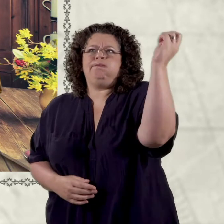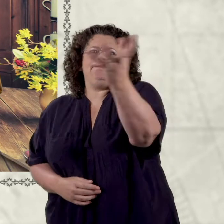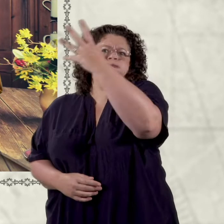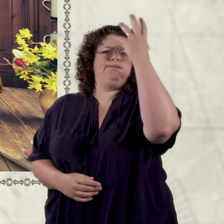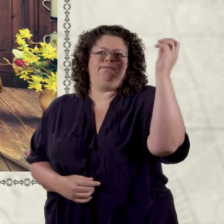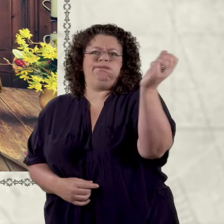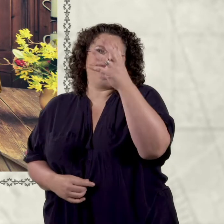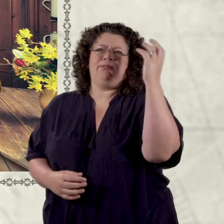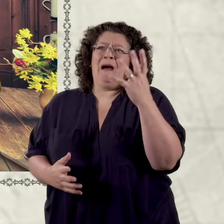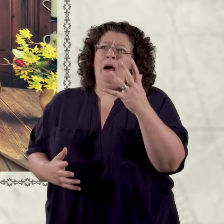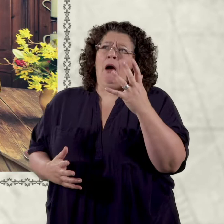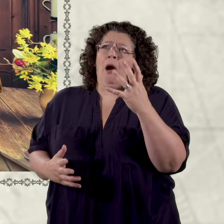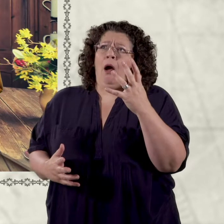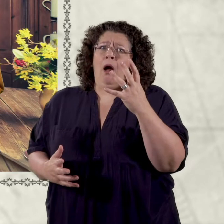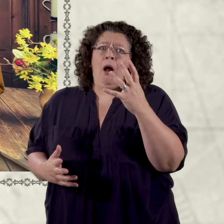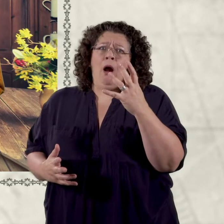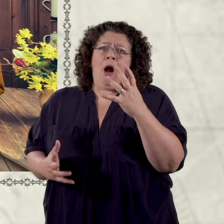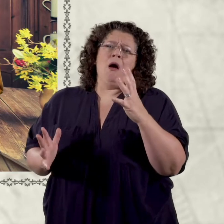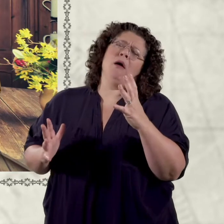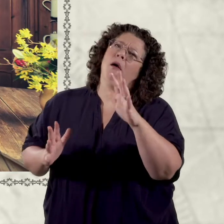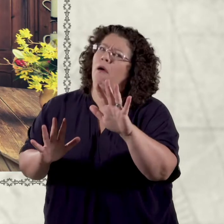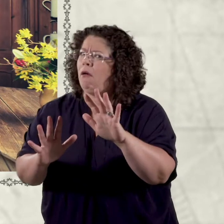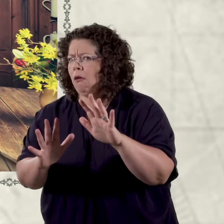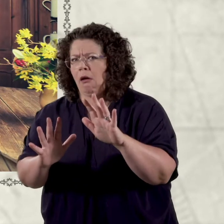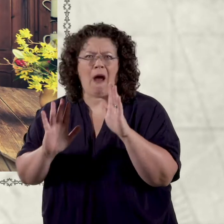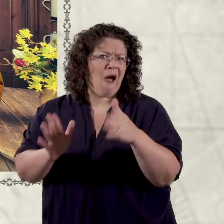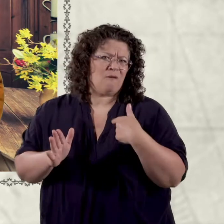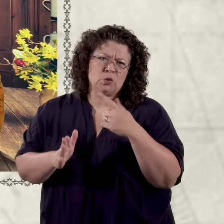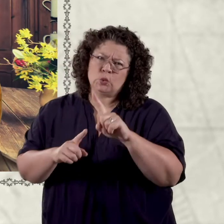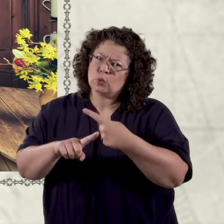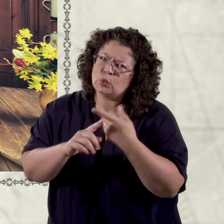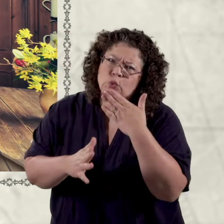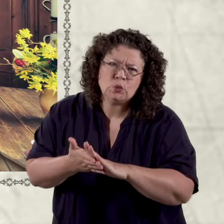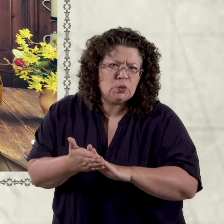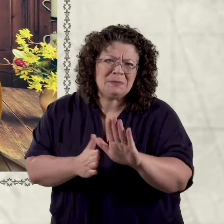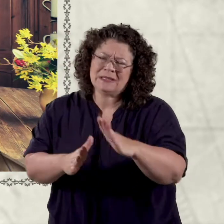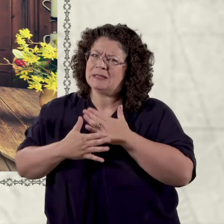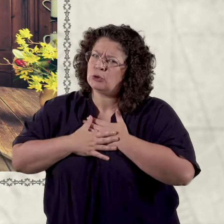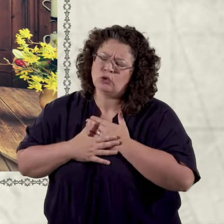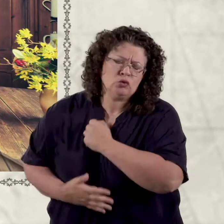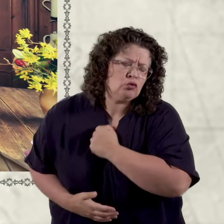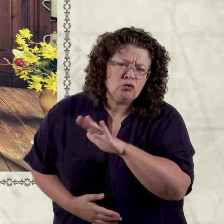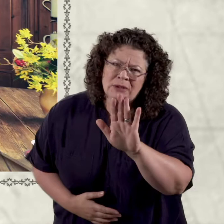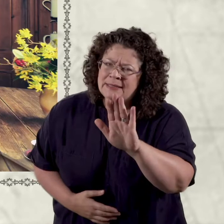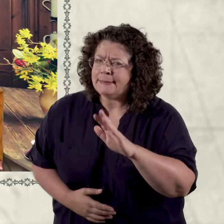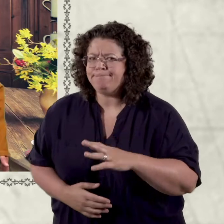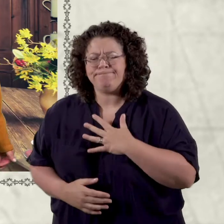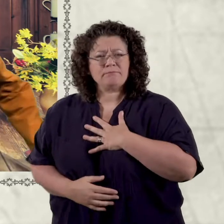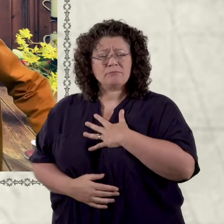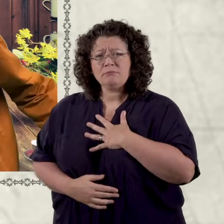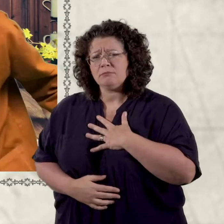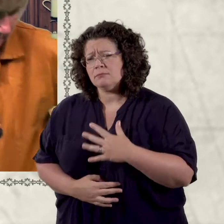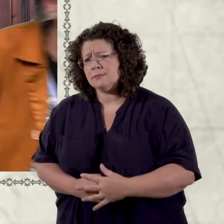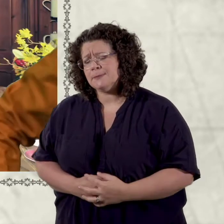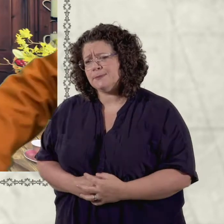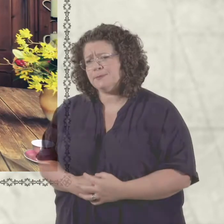Oh, and there it is again. The siren right across the bay. You'll have to excuse me.